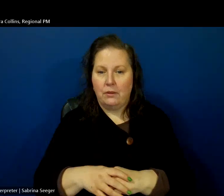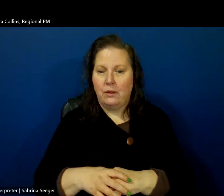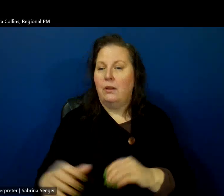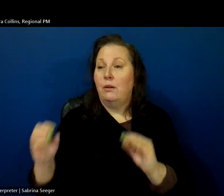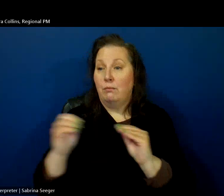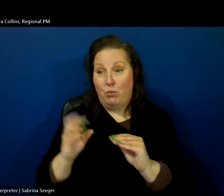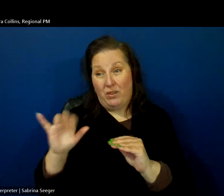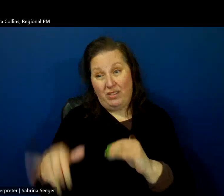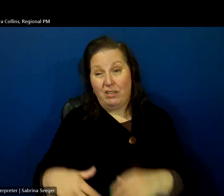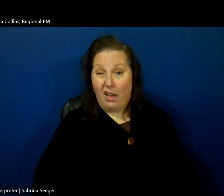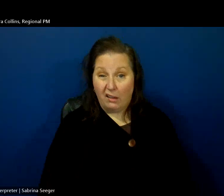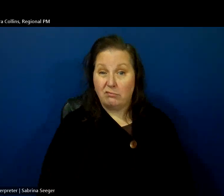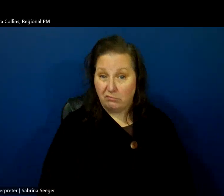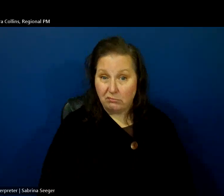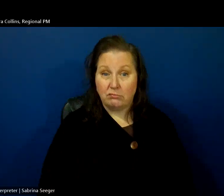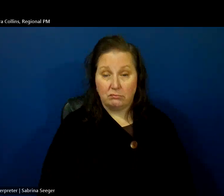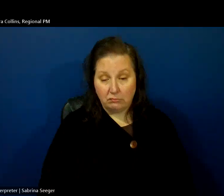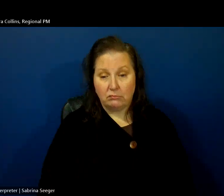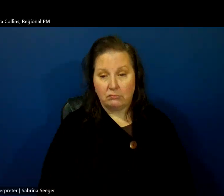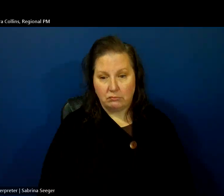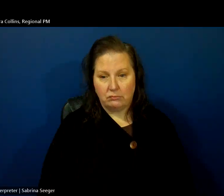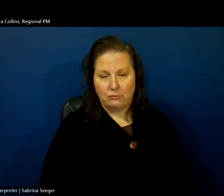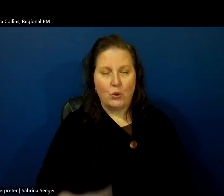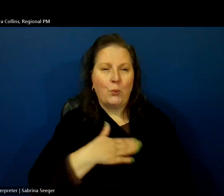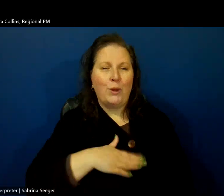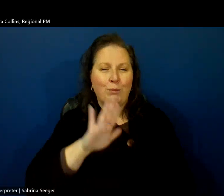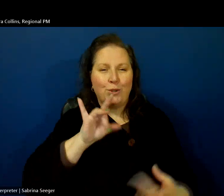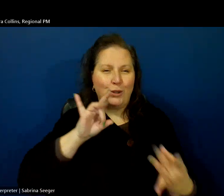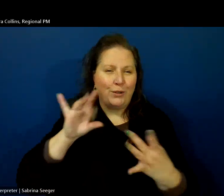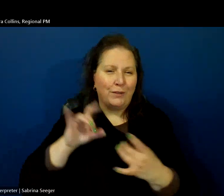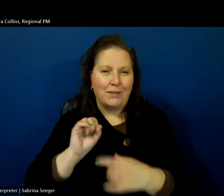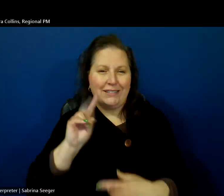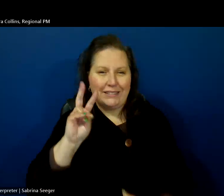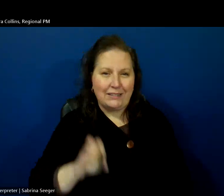that. We appreciate your input, Stephen.